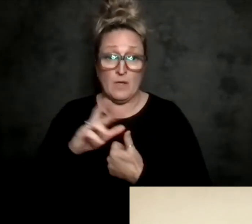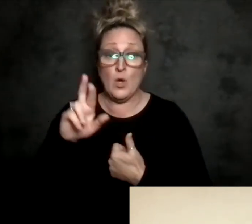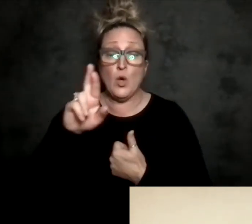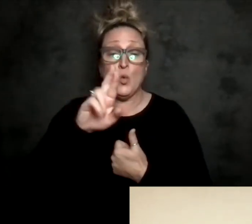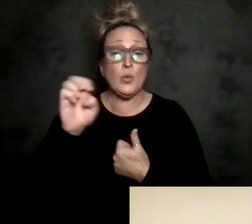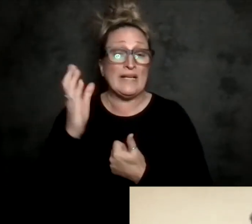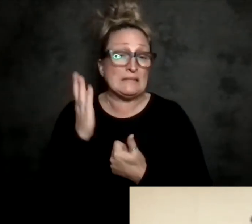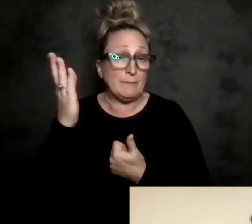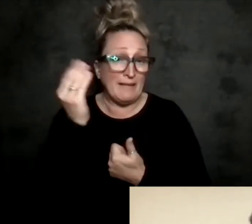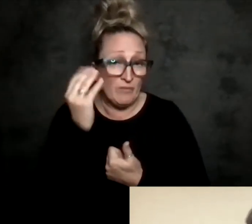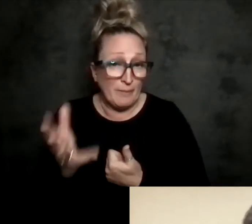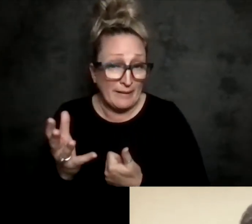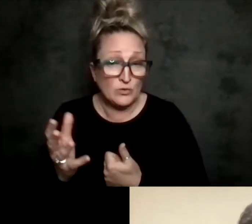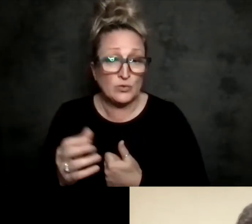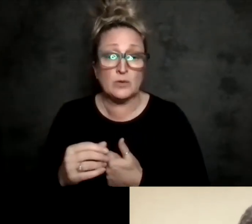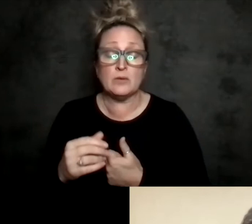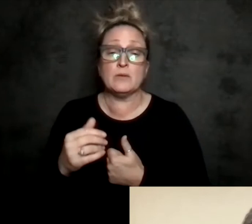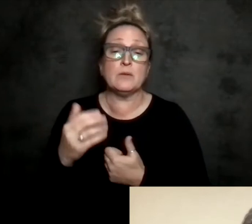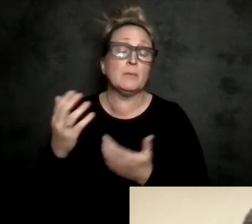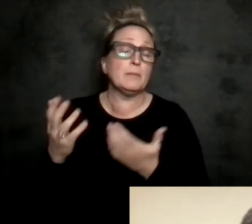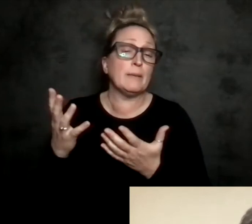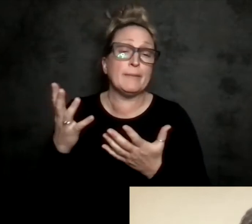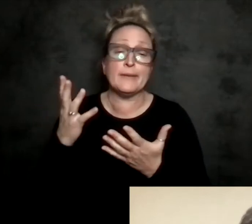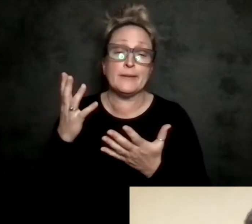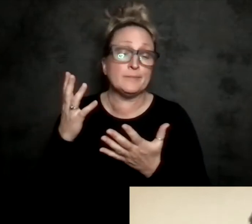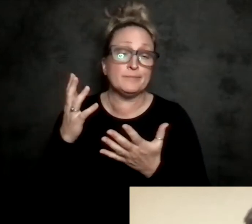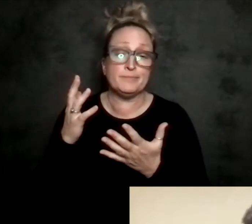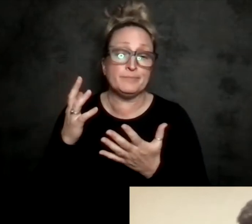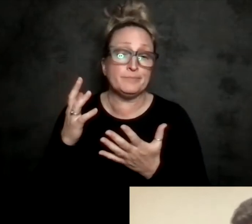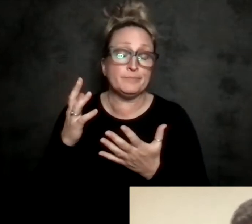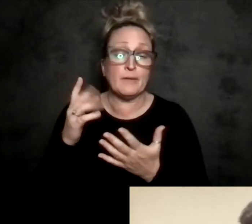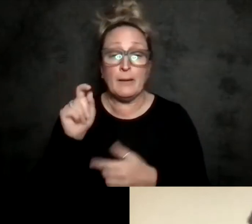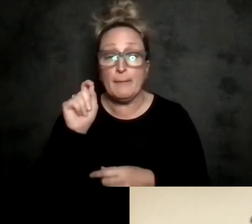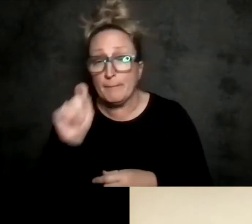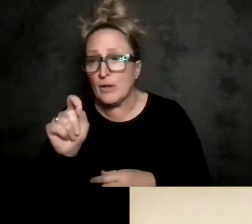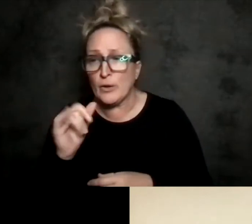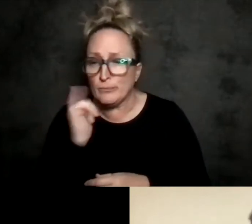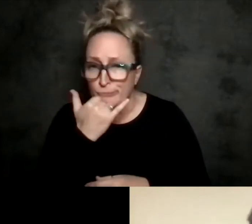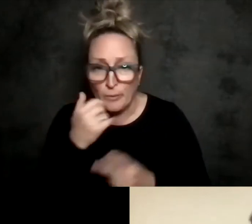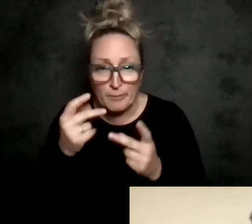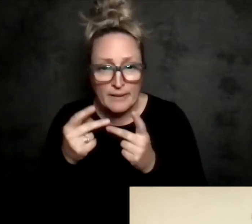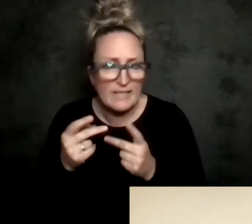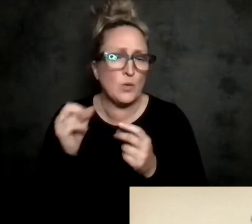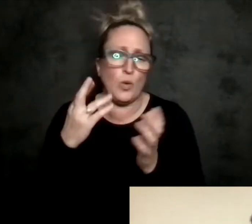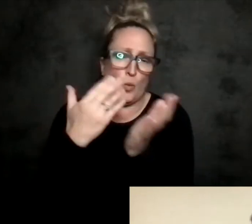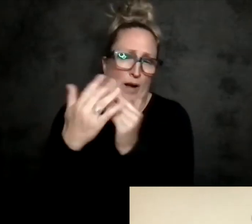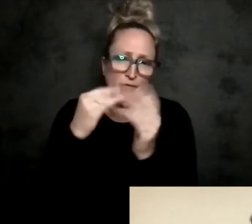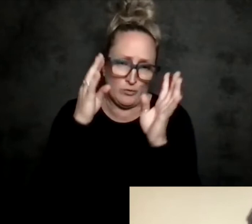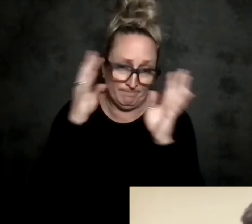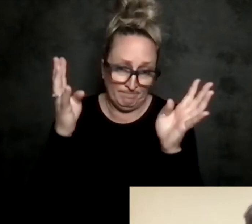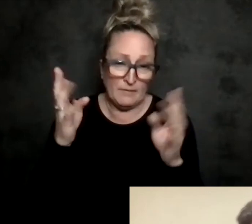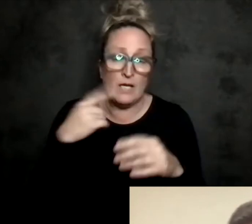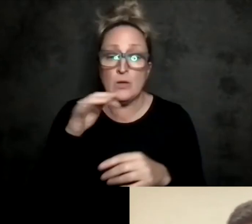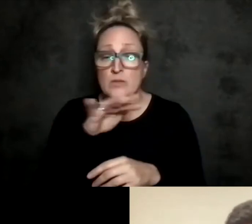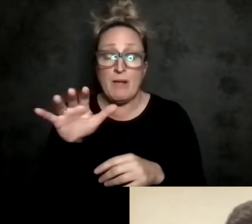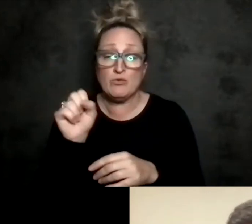your information. Maybe you put a period where you shouldn't have, or whatever it is. You spelled